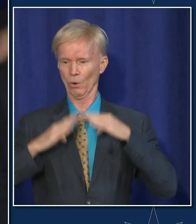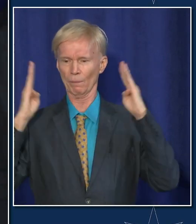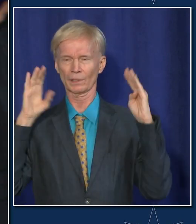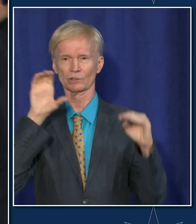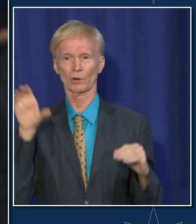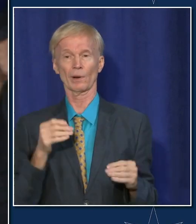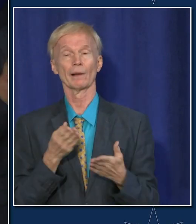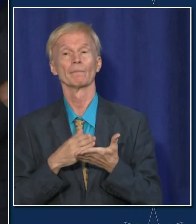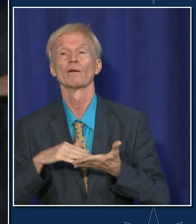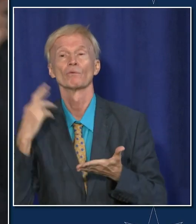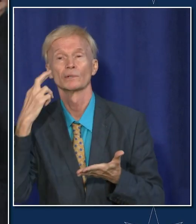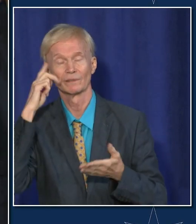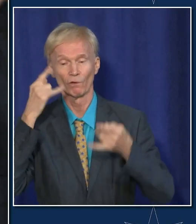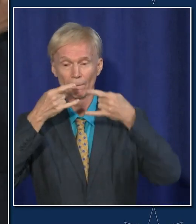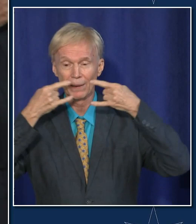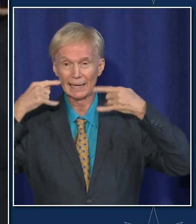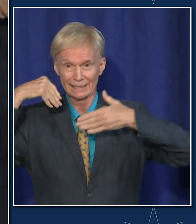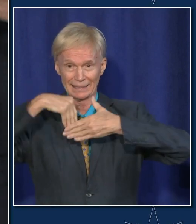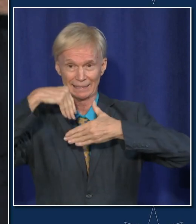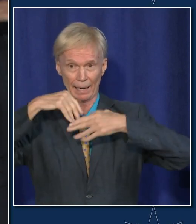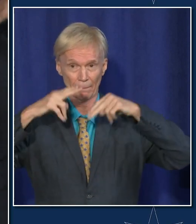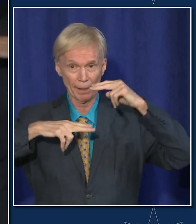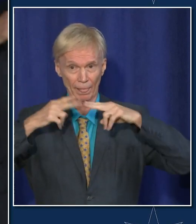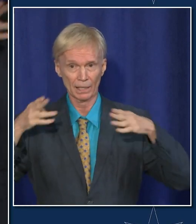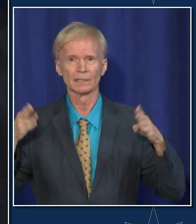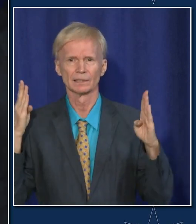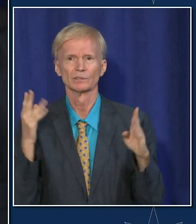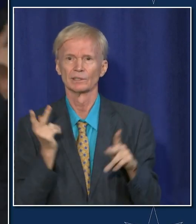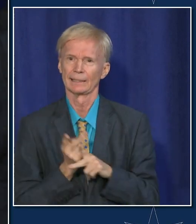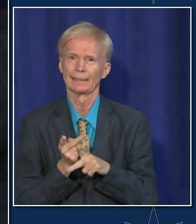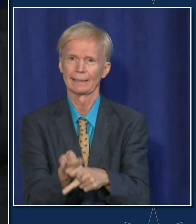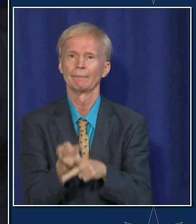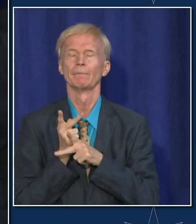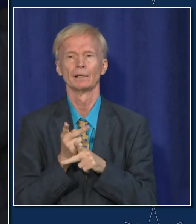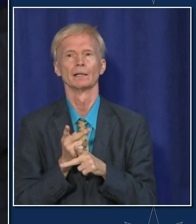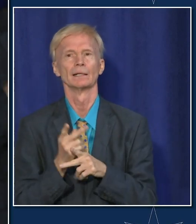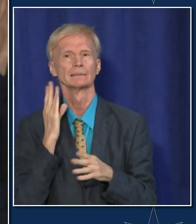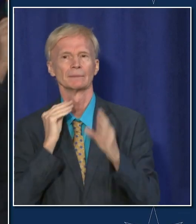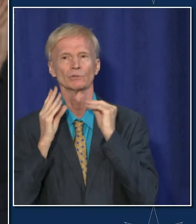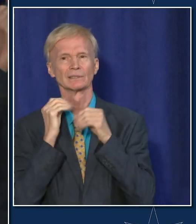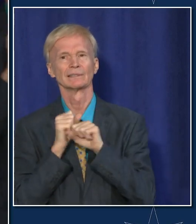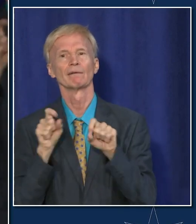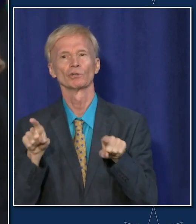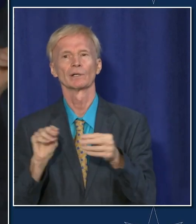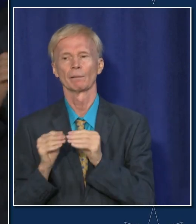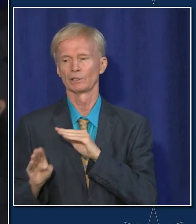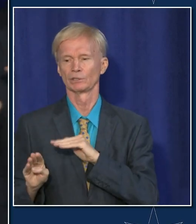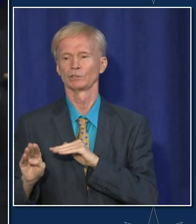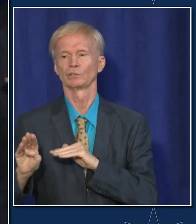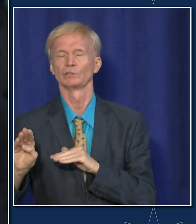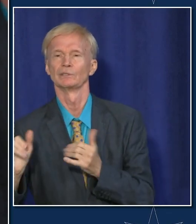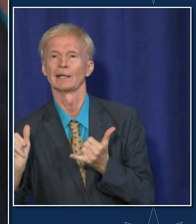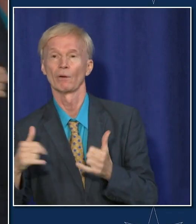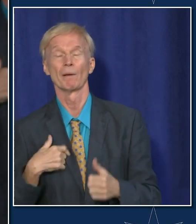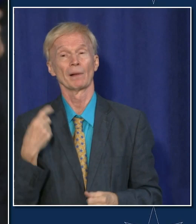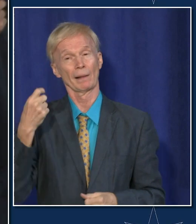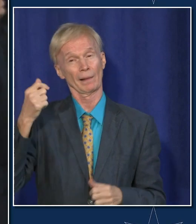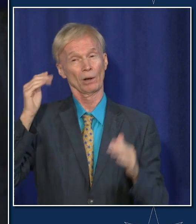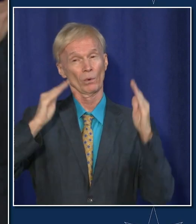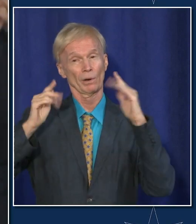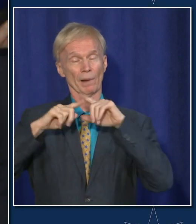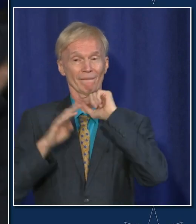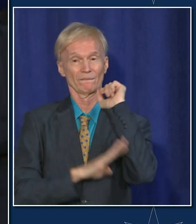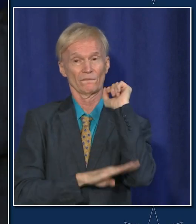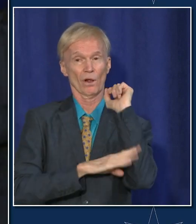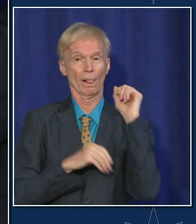mask recommendation for indoors right now is to get us through that surge. So we'll see what the future holds. I'm a little worried about the fall